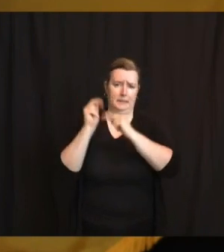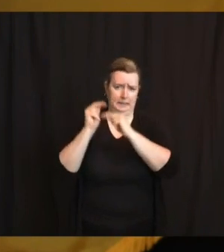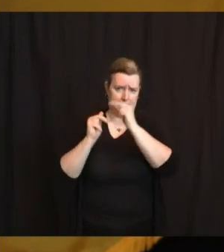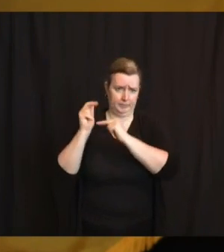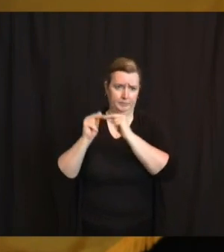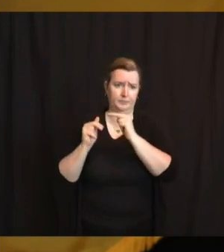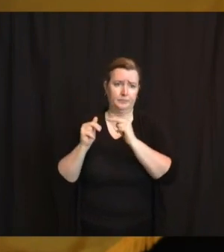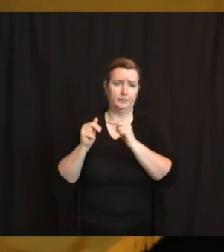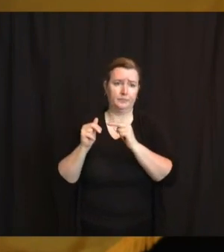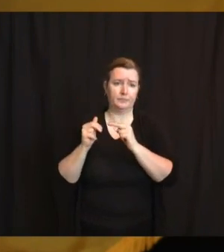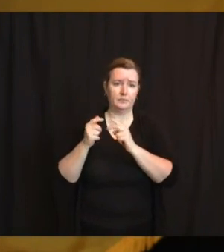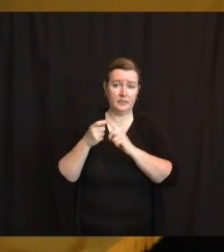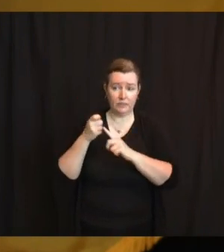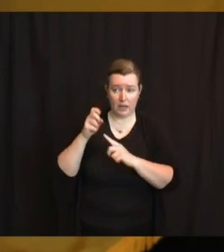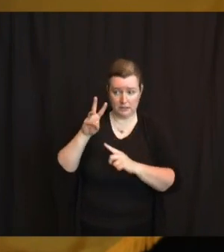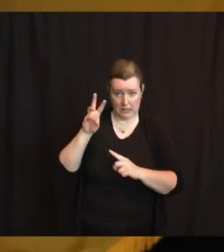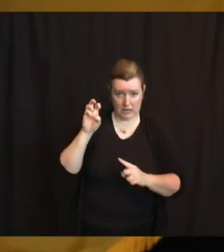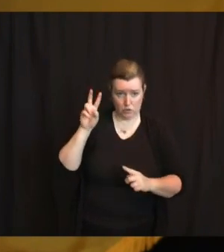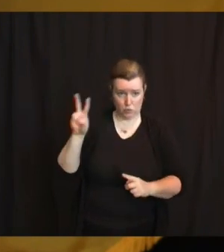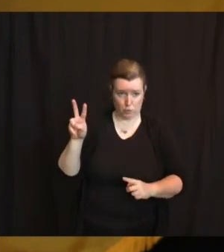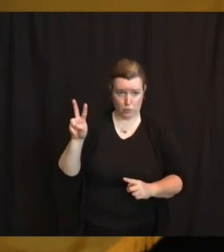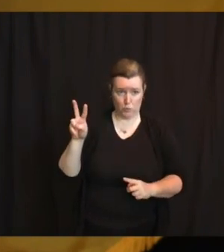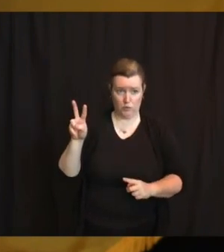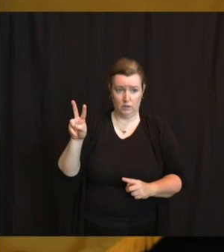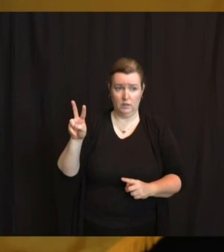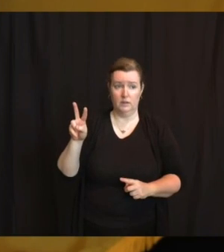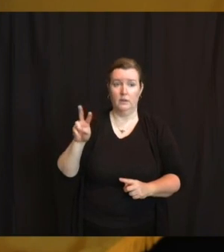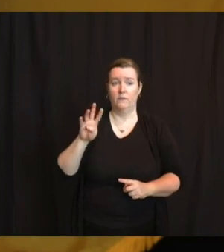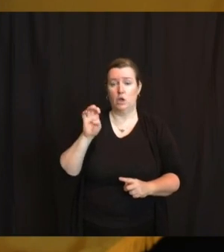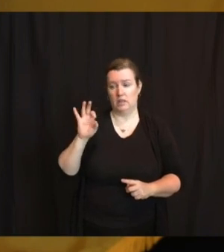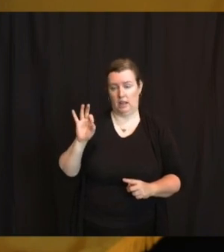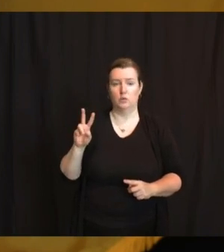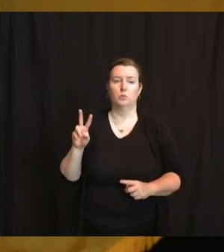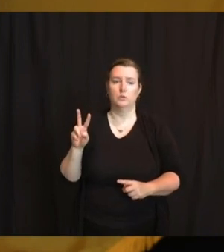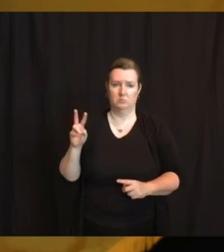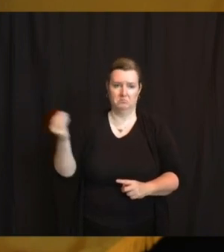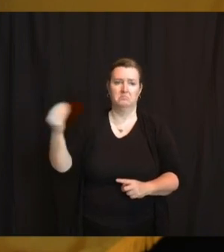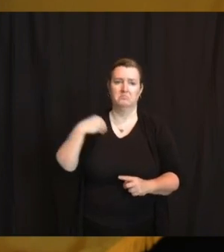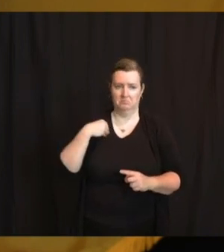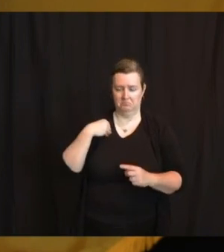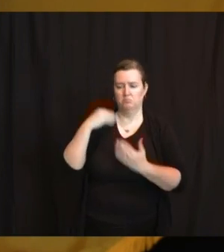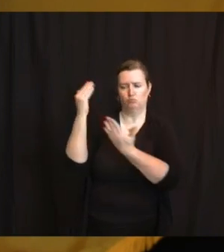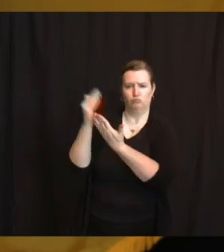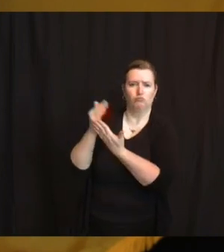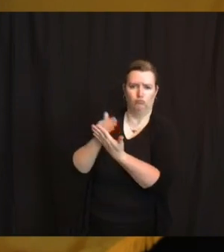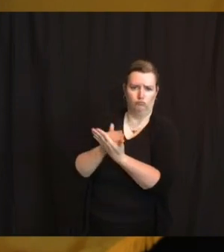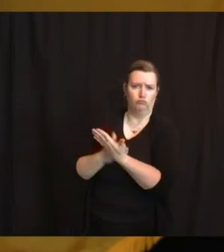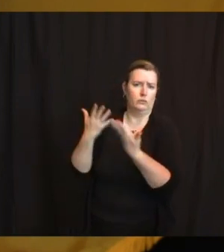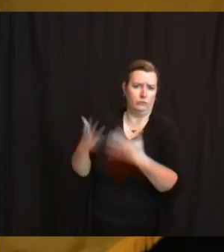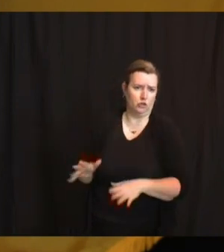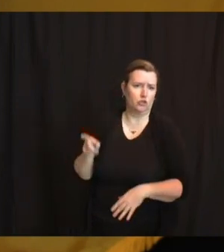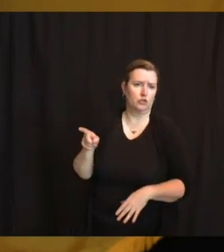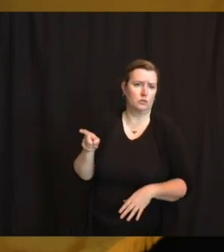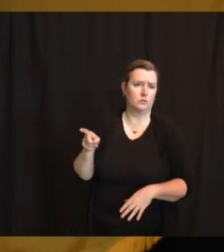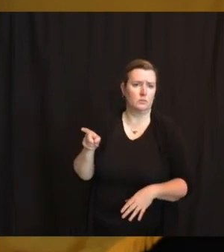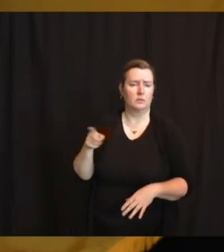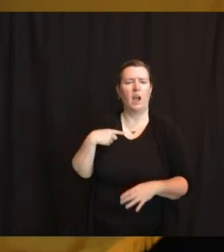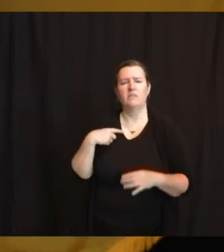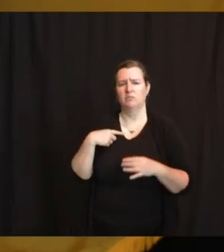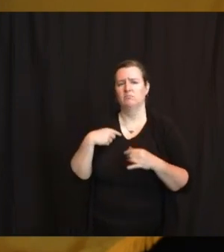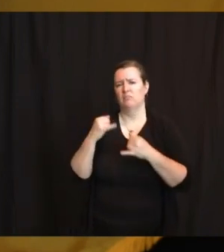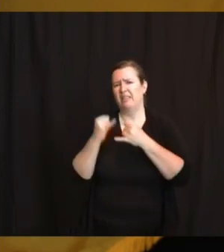492 have submitted their attestations, and they have till the end of today. And we have plans to